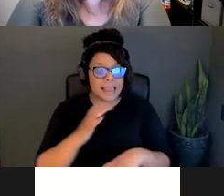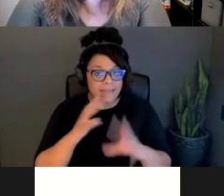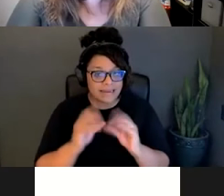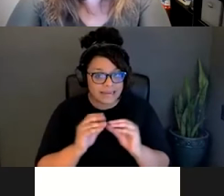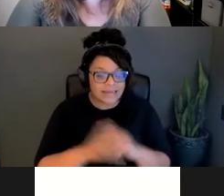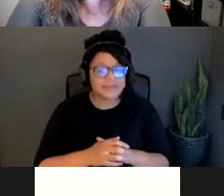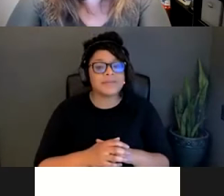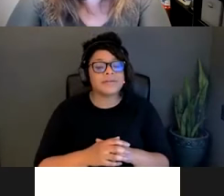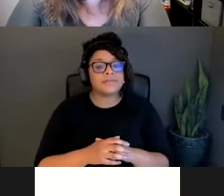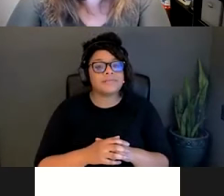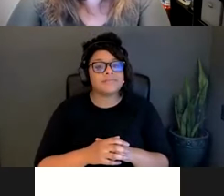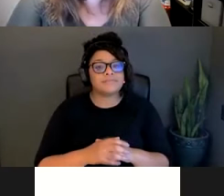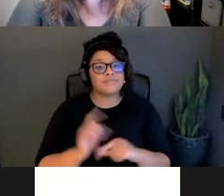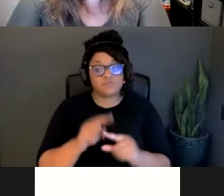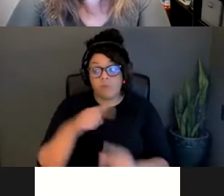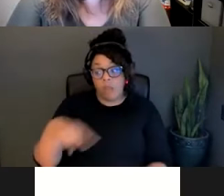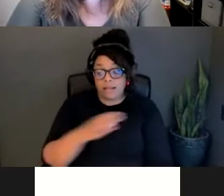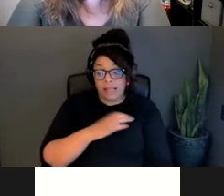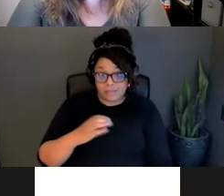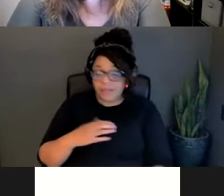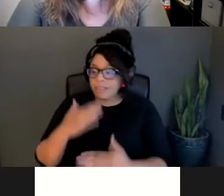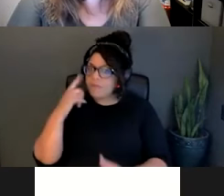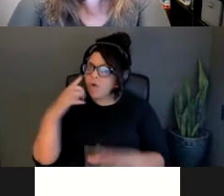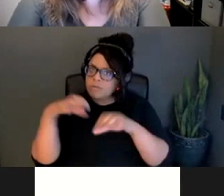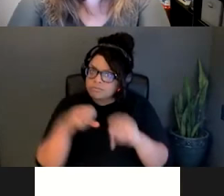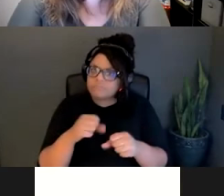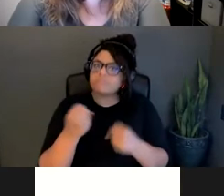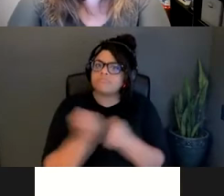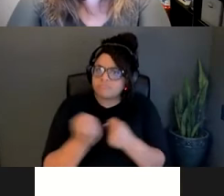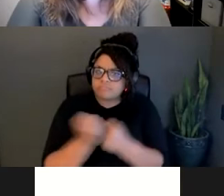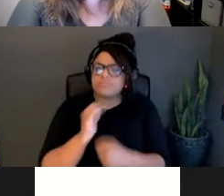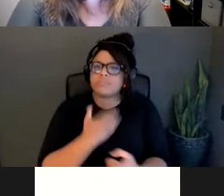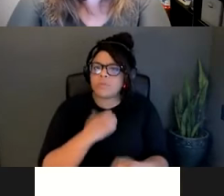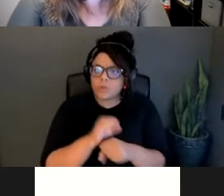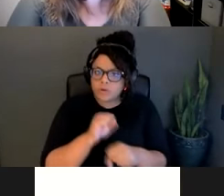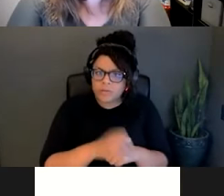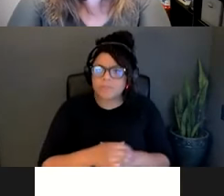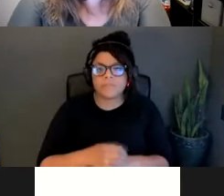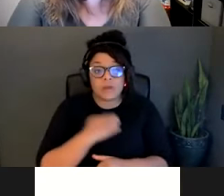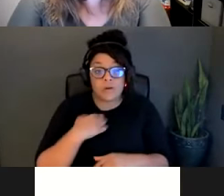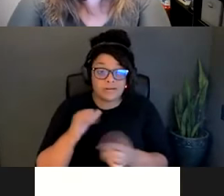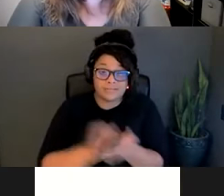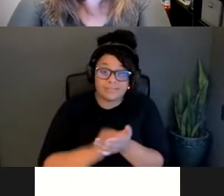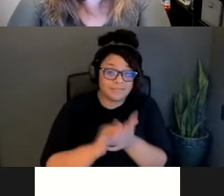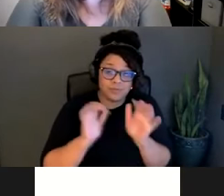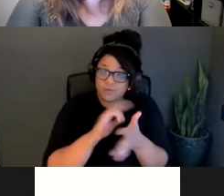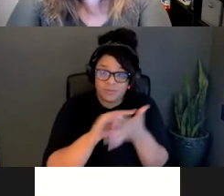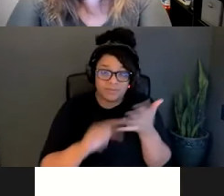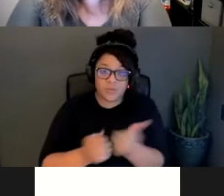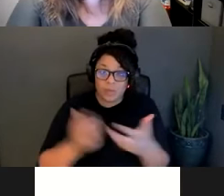of you for stepping in and supporting us in this work. We could not have done any of this without